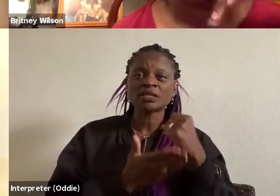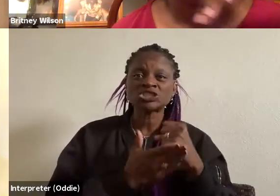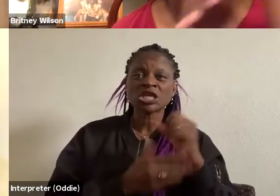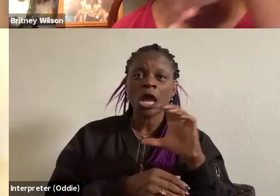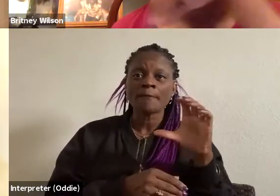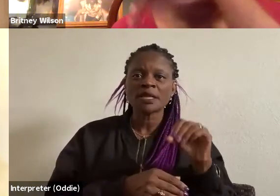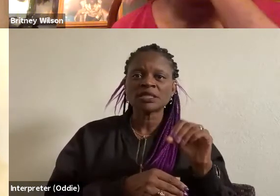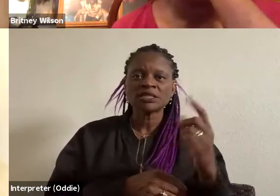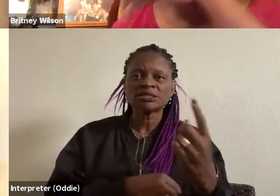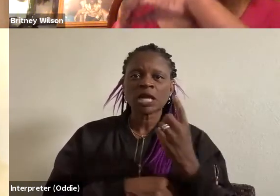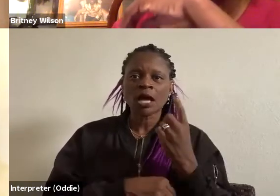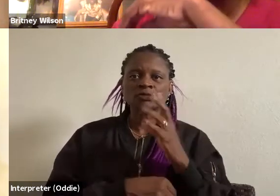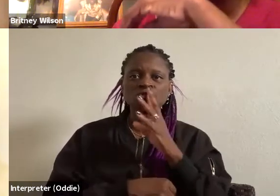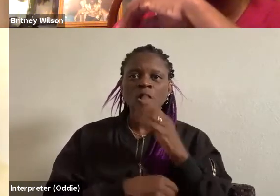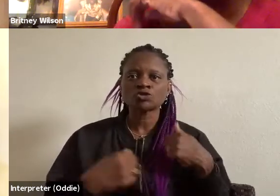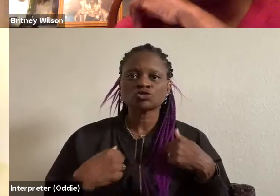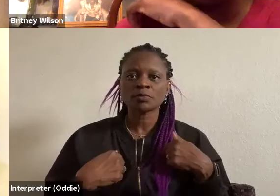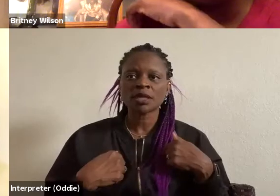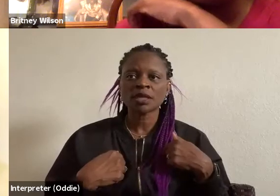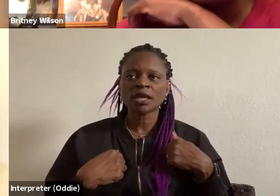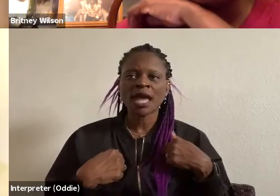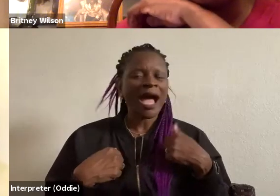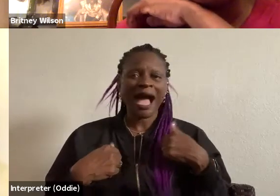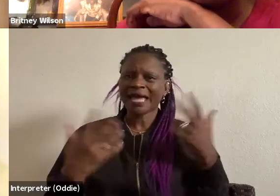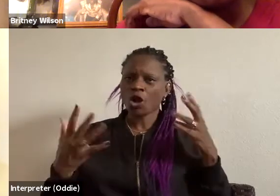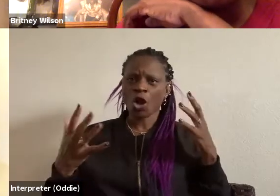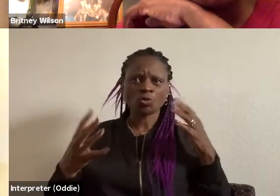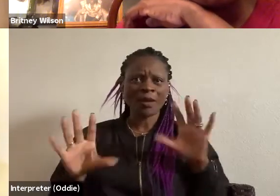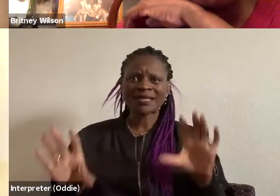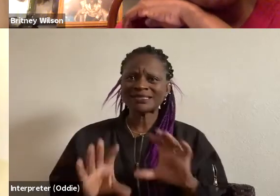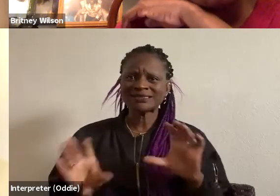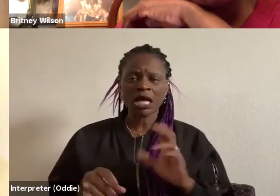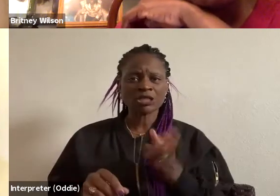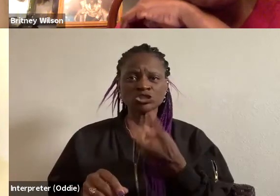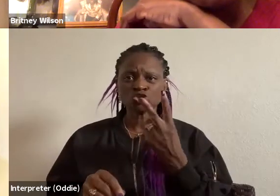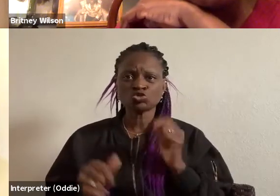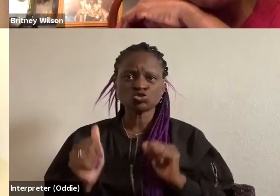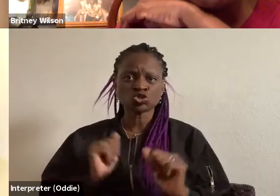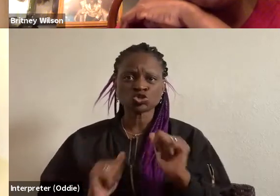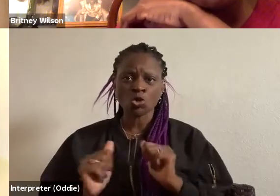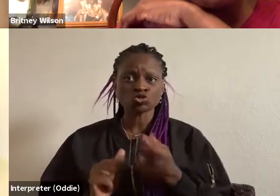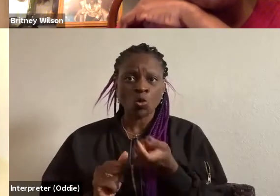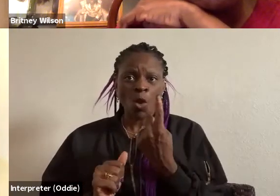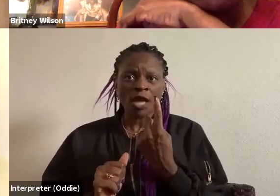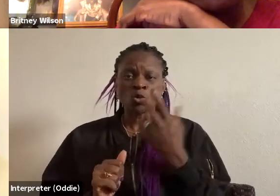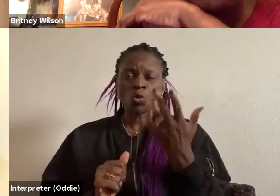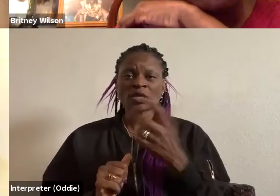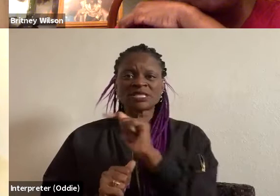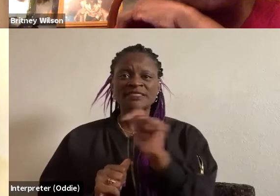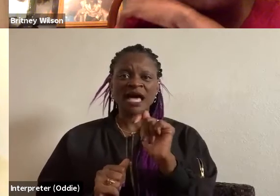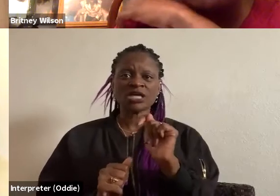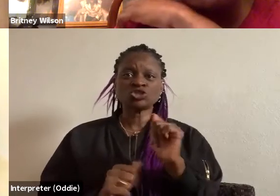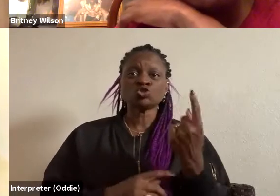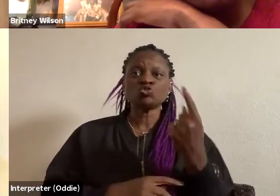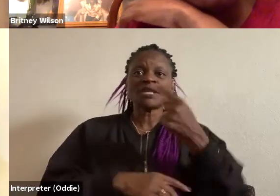after I was doing shows like the Today Show. And so because the community as a whole, and these